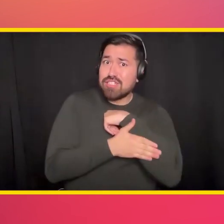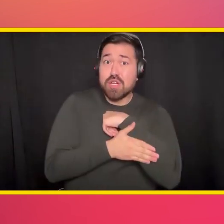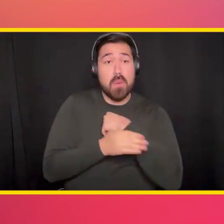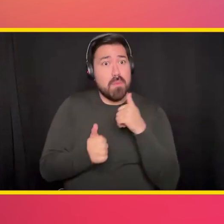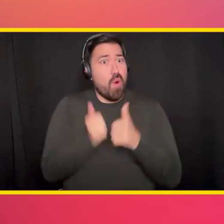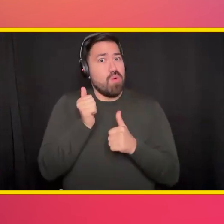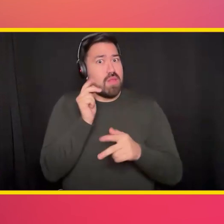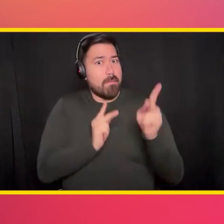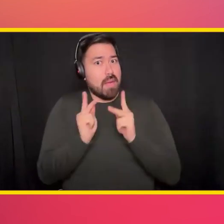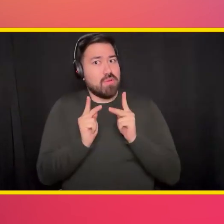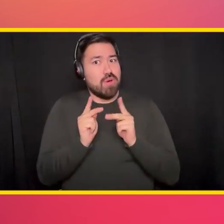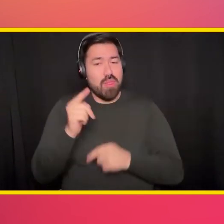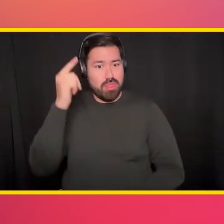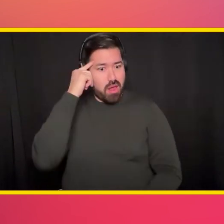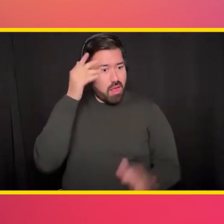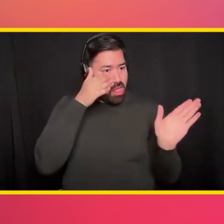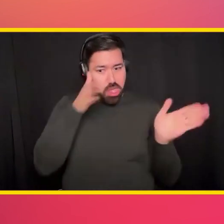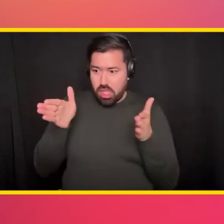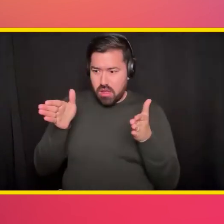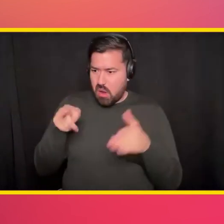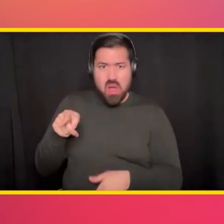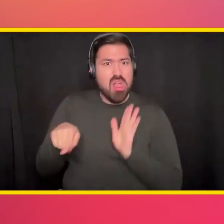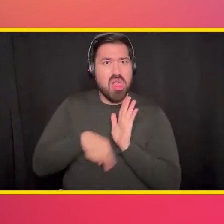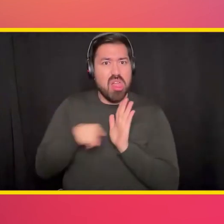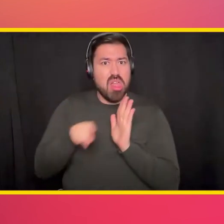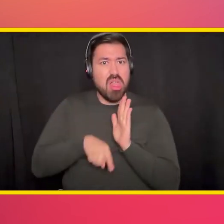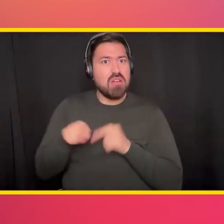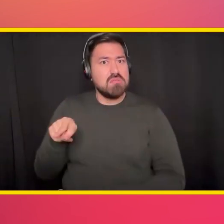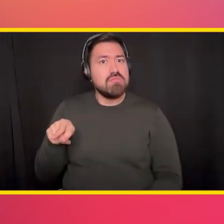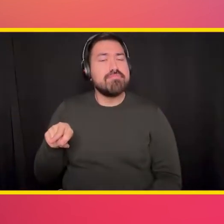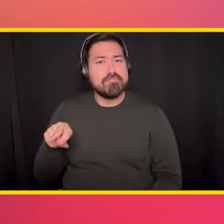the country, thinking the way they want it to think. They have